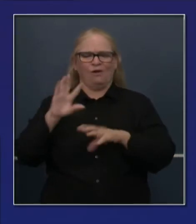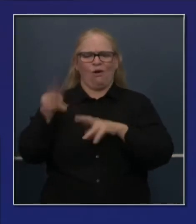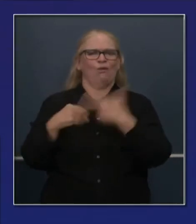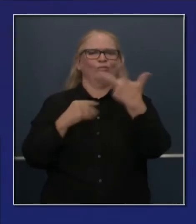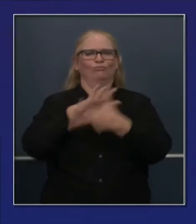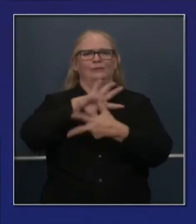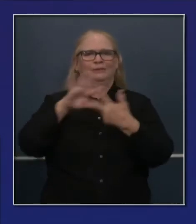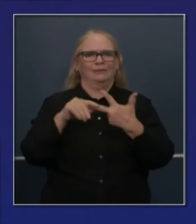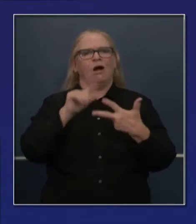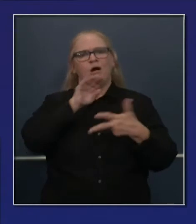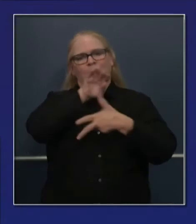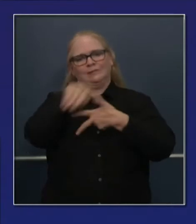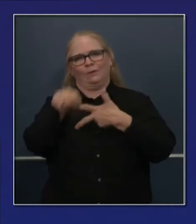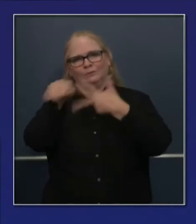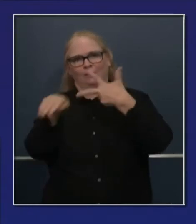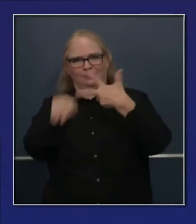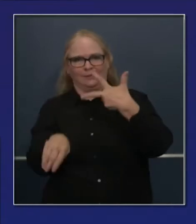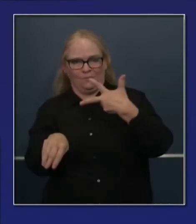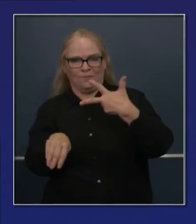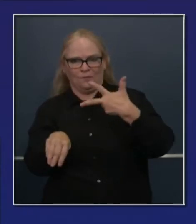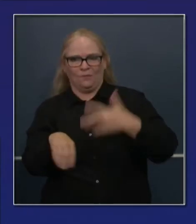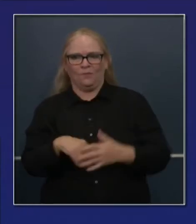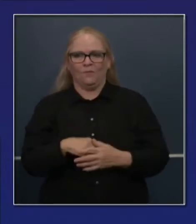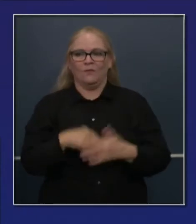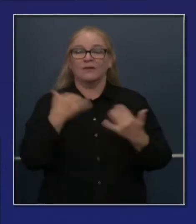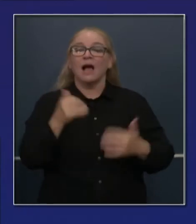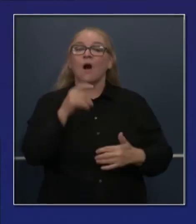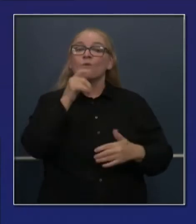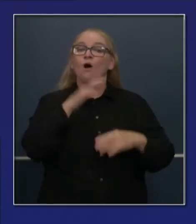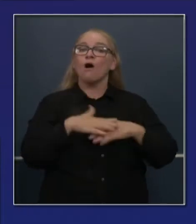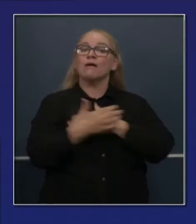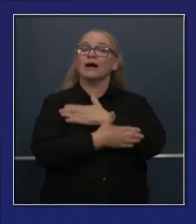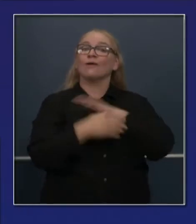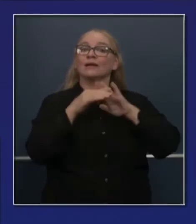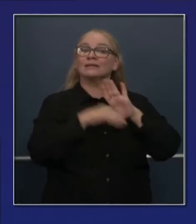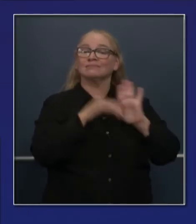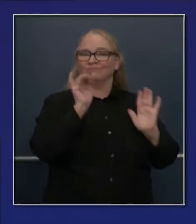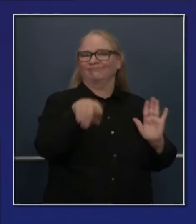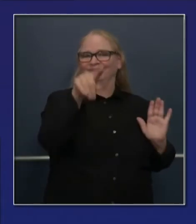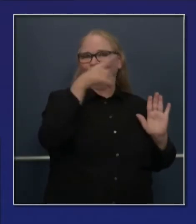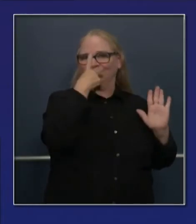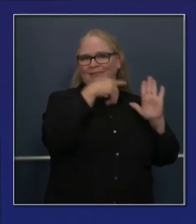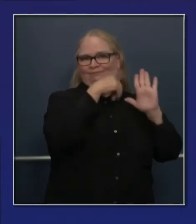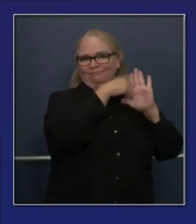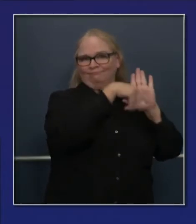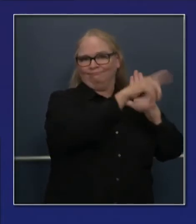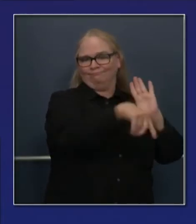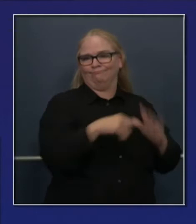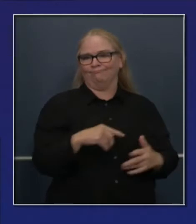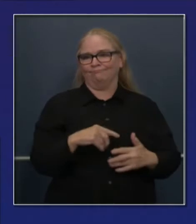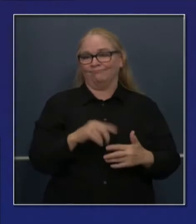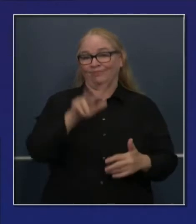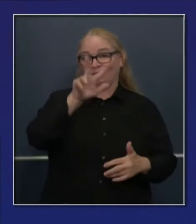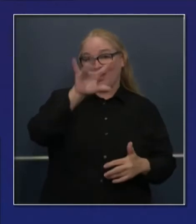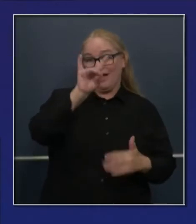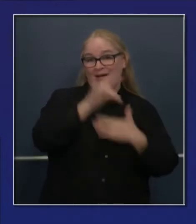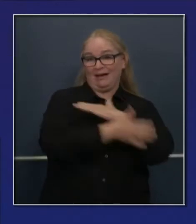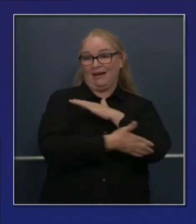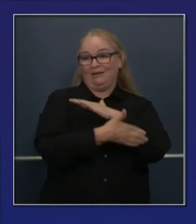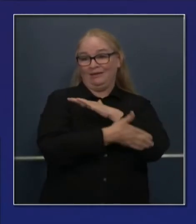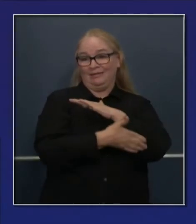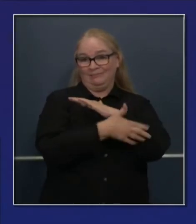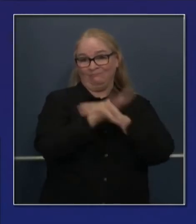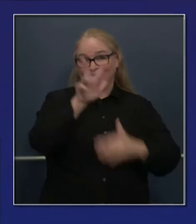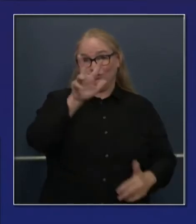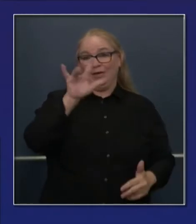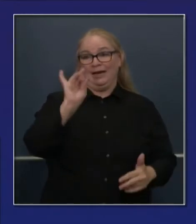Last monitoring list you saw was on August 3rd, and this was the 38 counties out of our 58 counties that